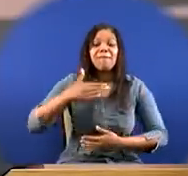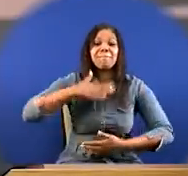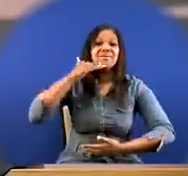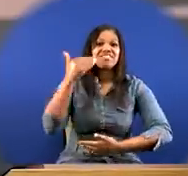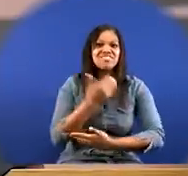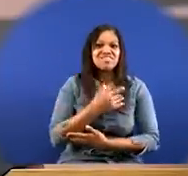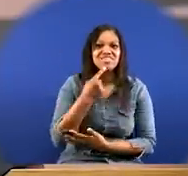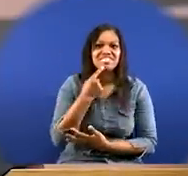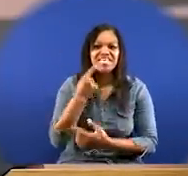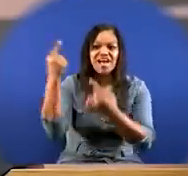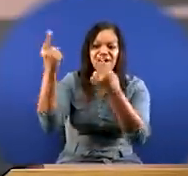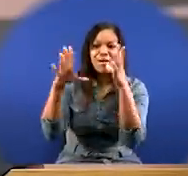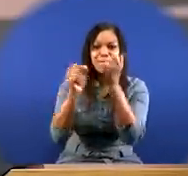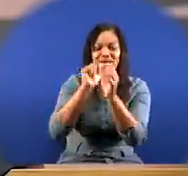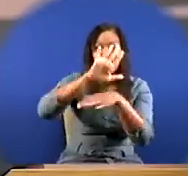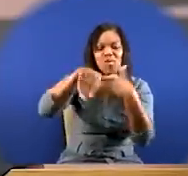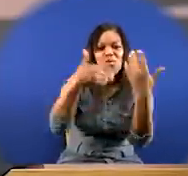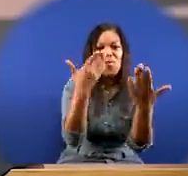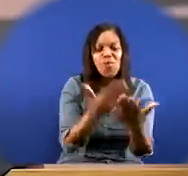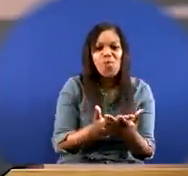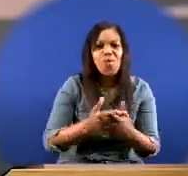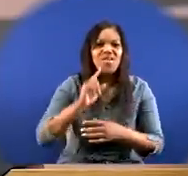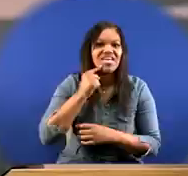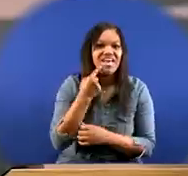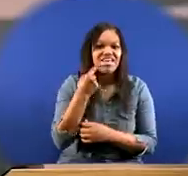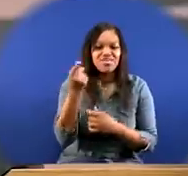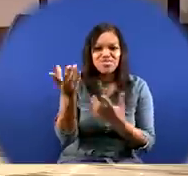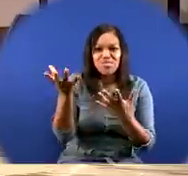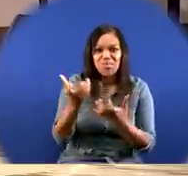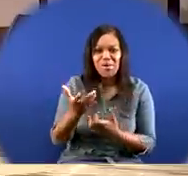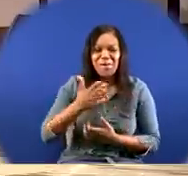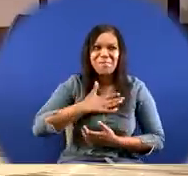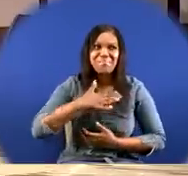want. This is my daddy's office."